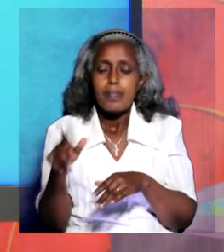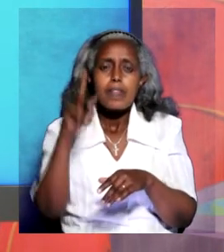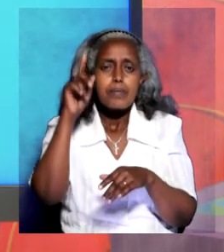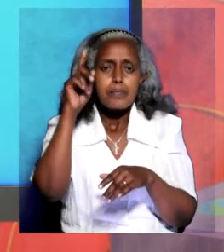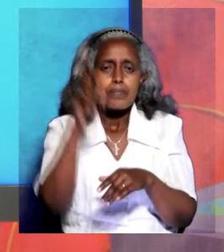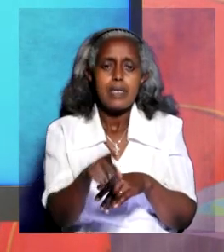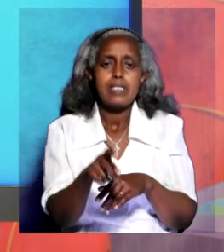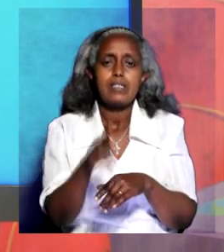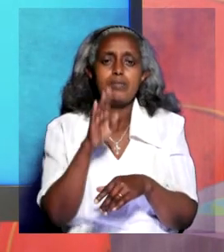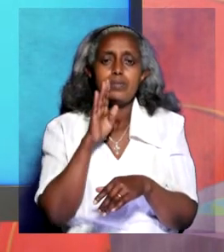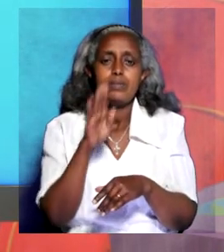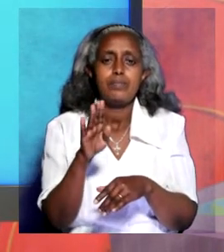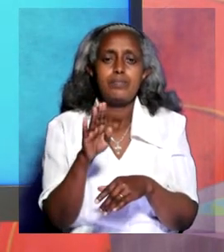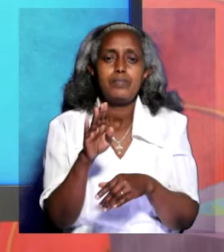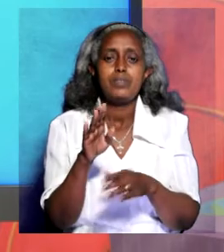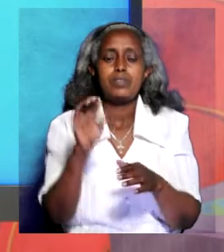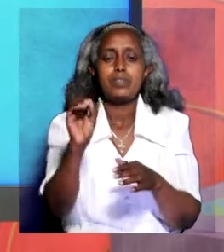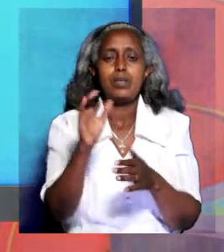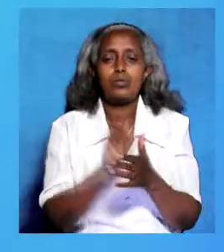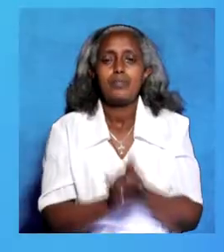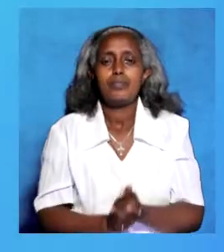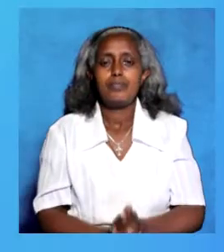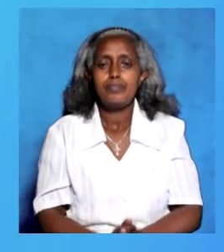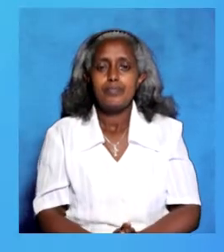must be zero.